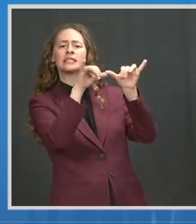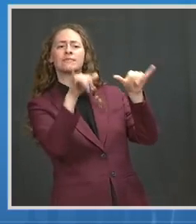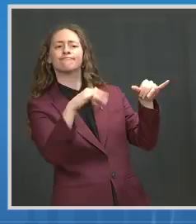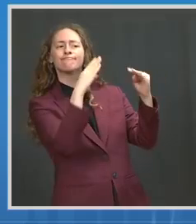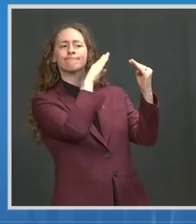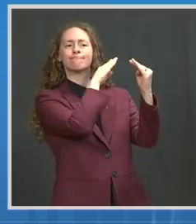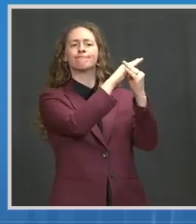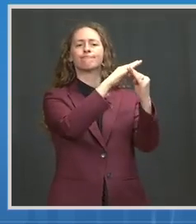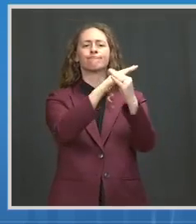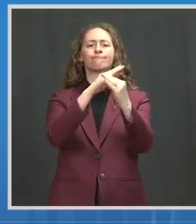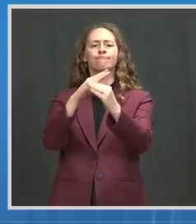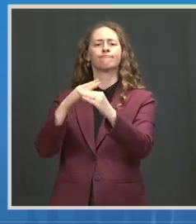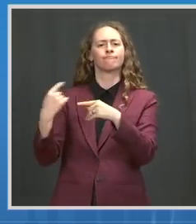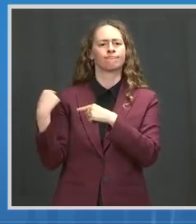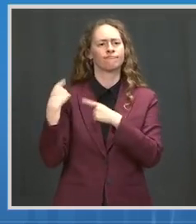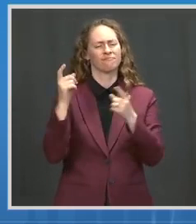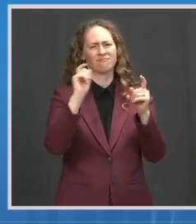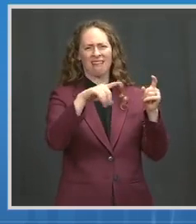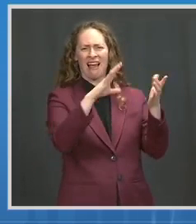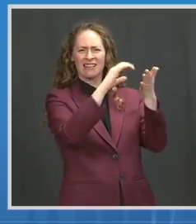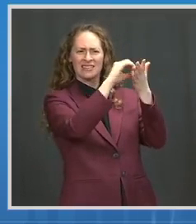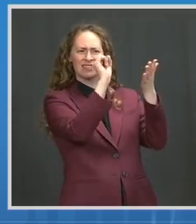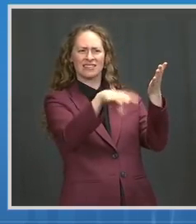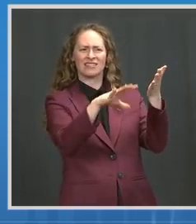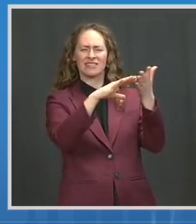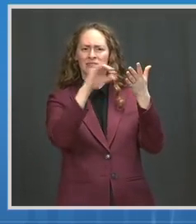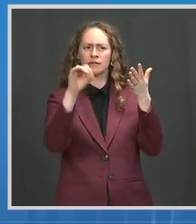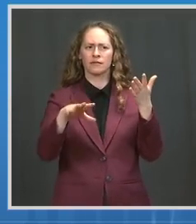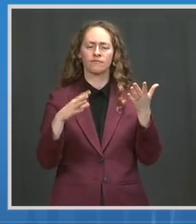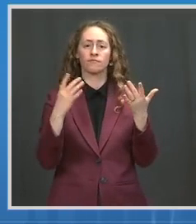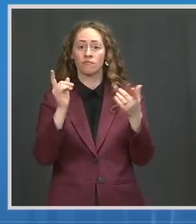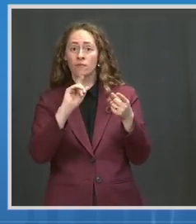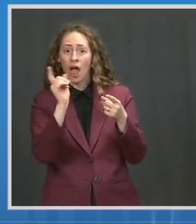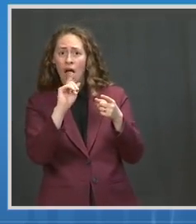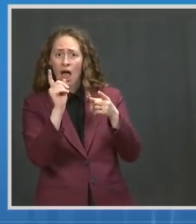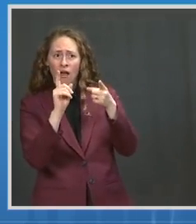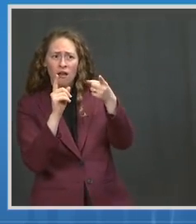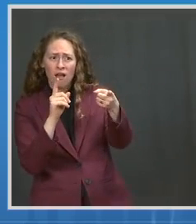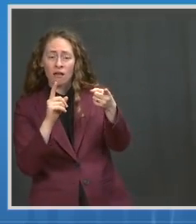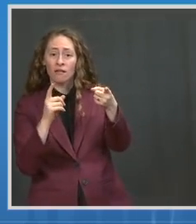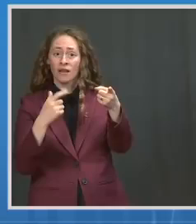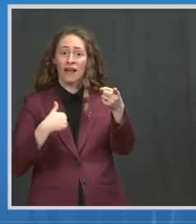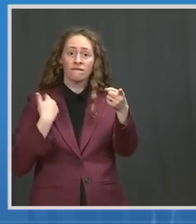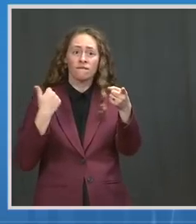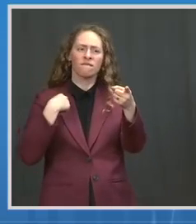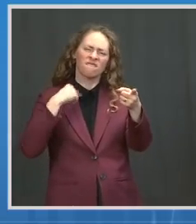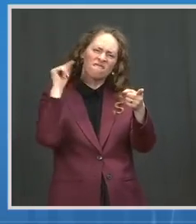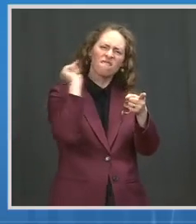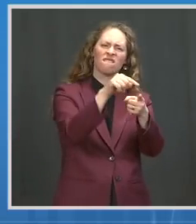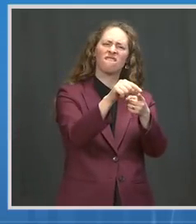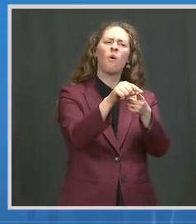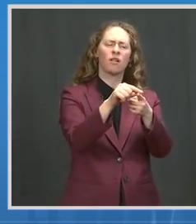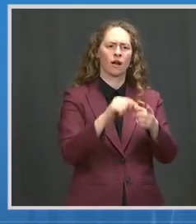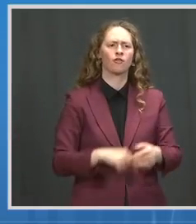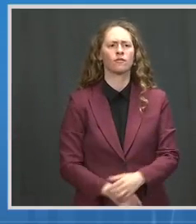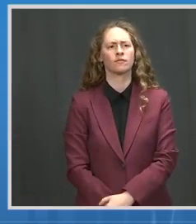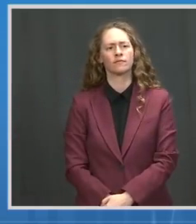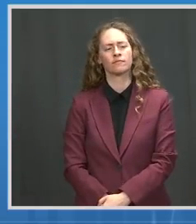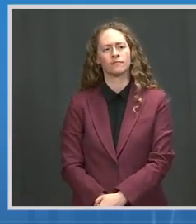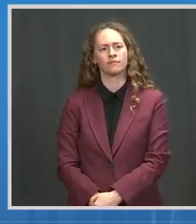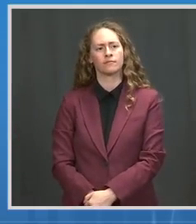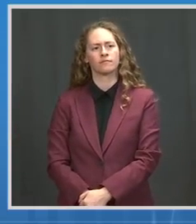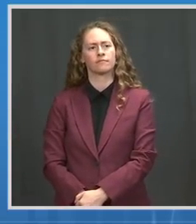harder on meeting people exactly where they are. And we will continue to provide the public with the answers that you need about